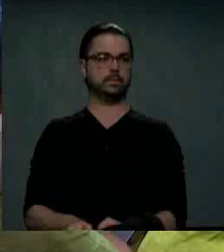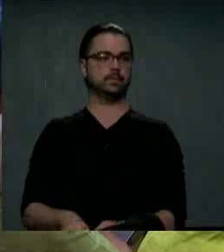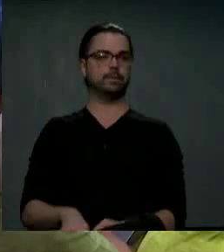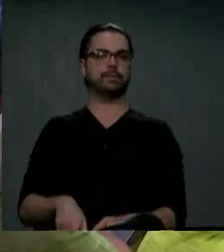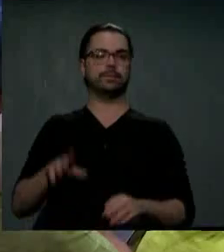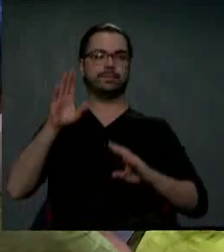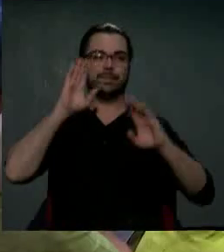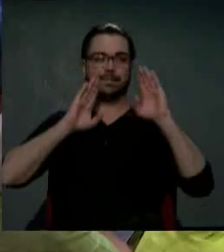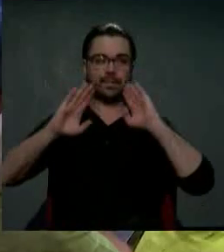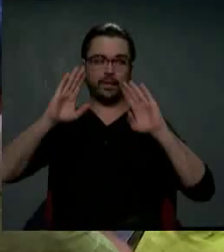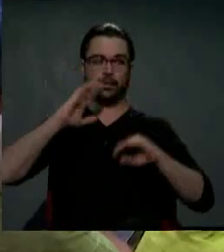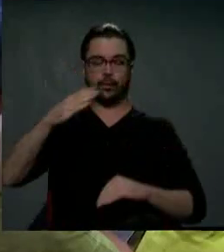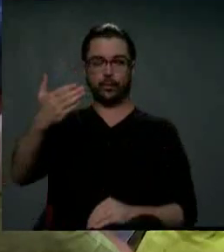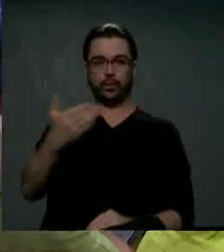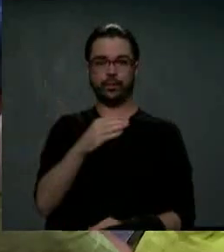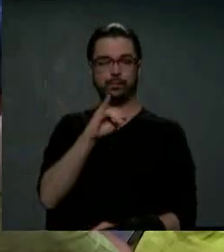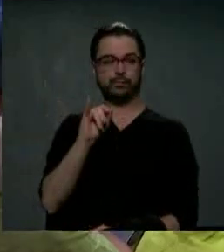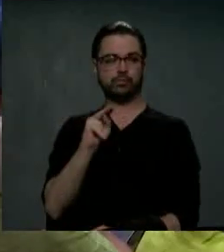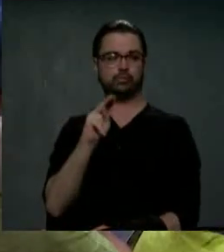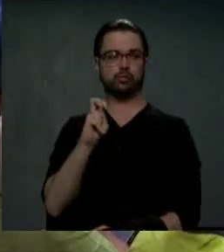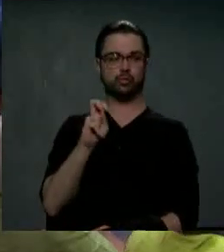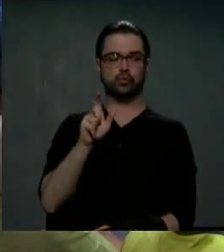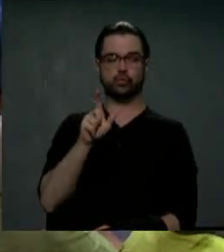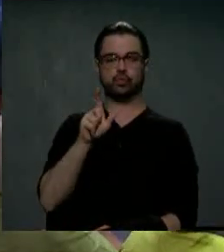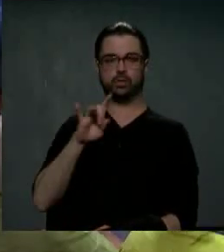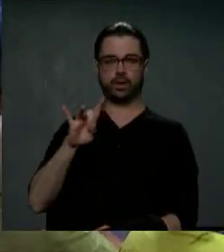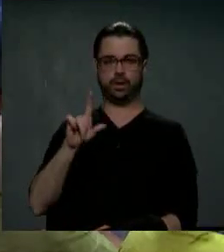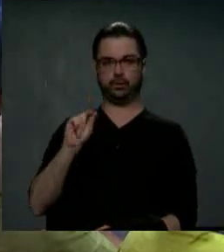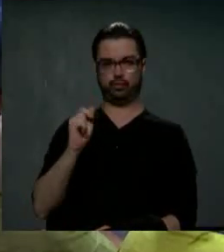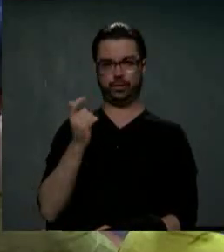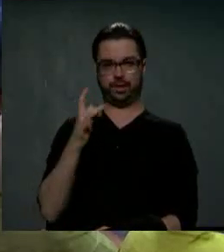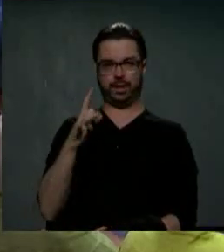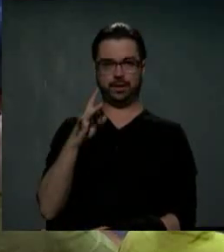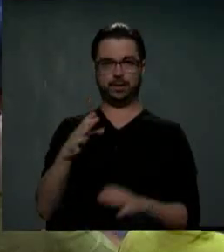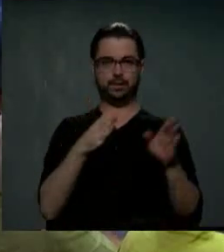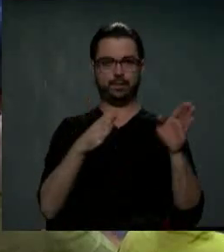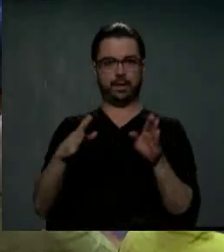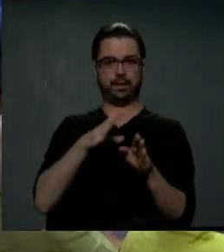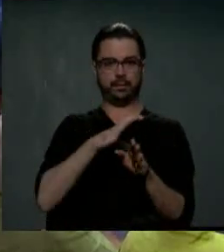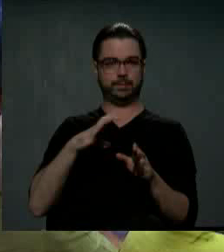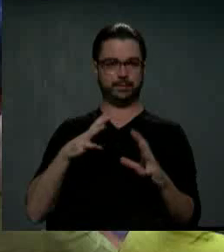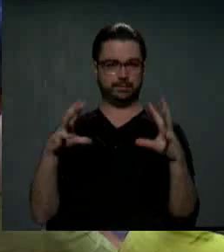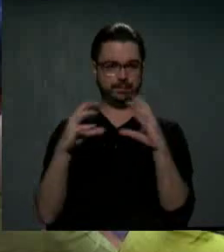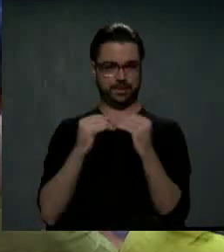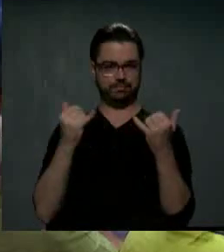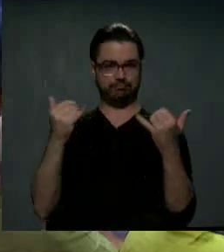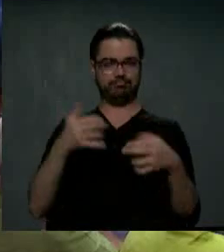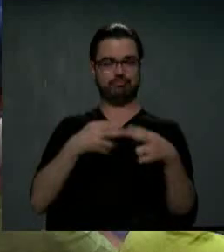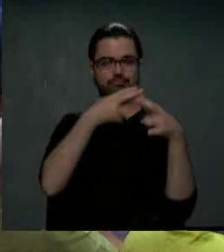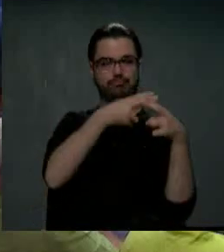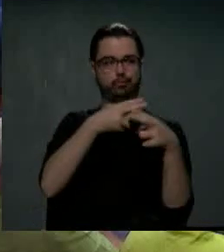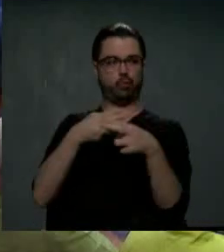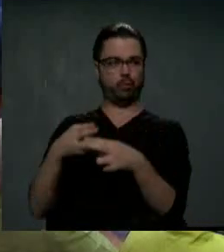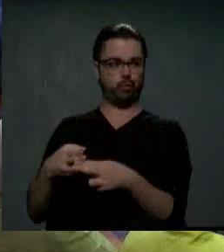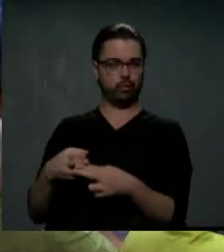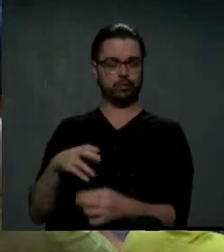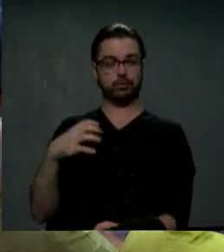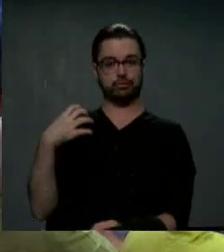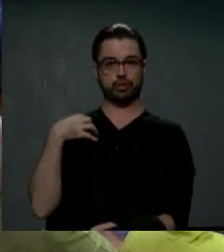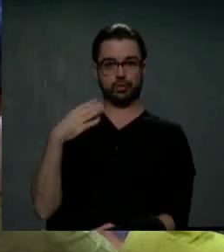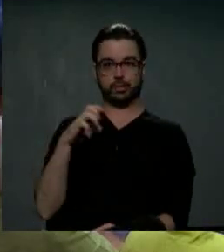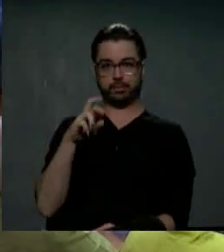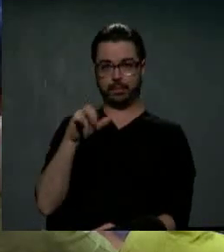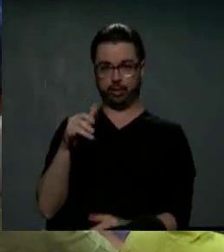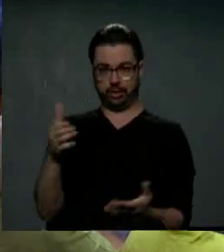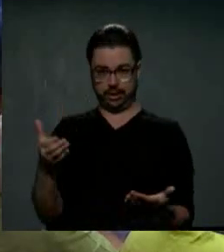Welcome to the June 28th, 2018 Planning Commission meeting. Why don't we have roll call? Chairman Barry. Here.